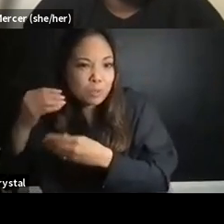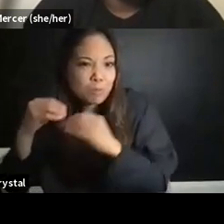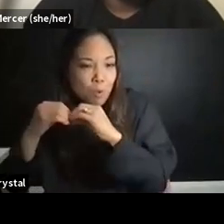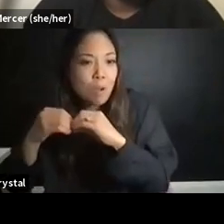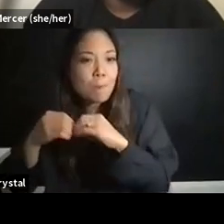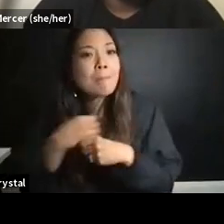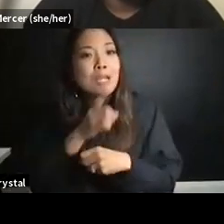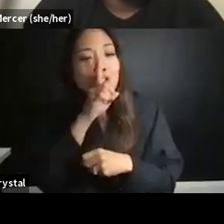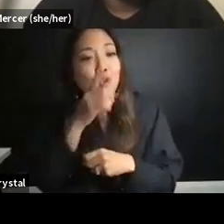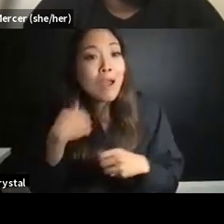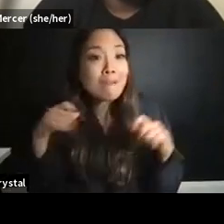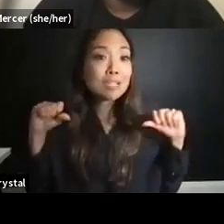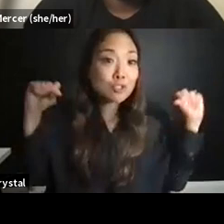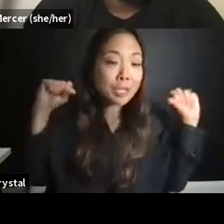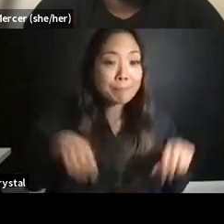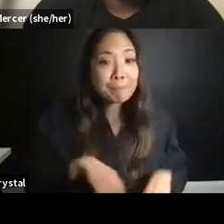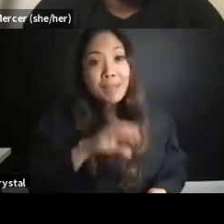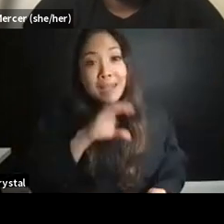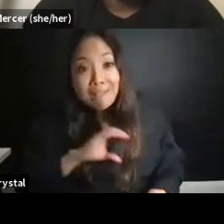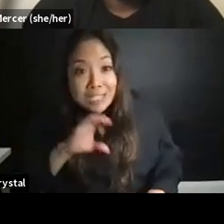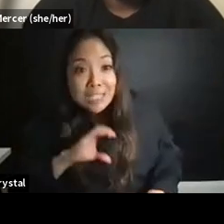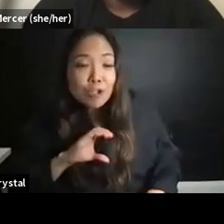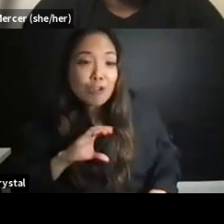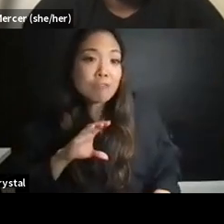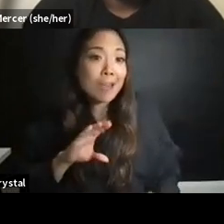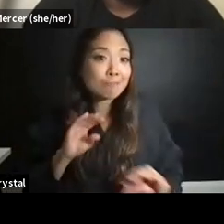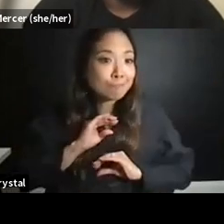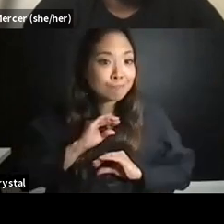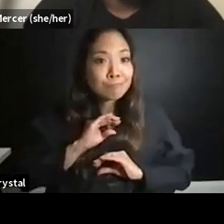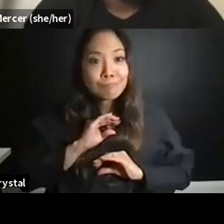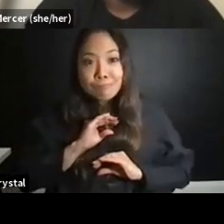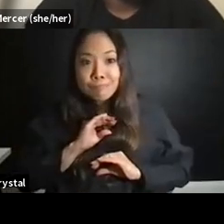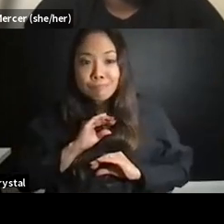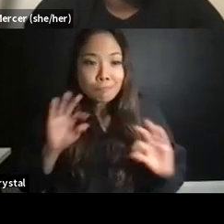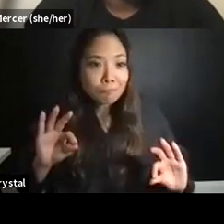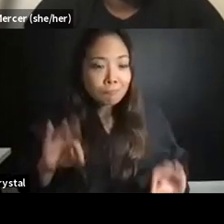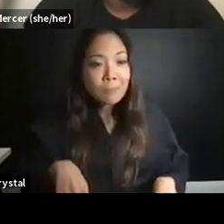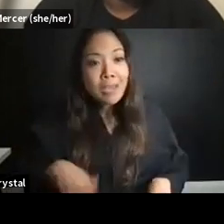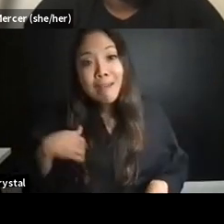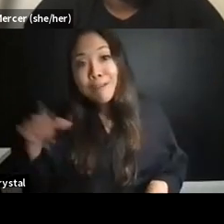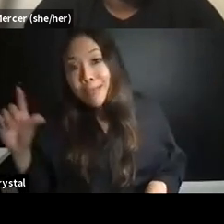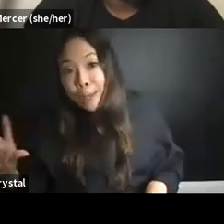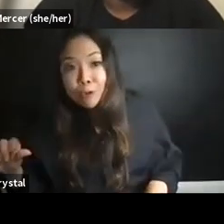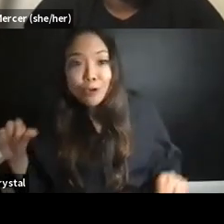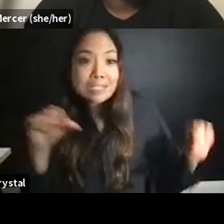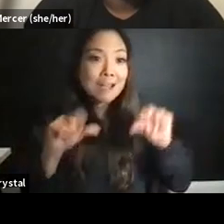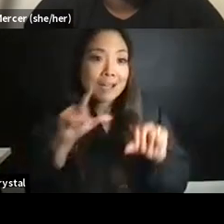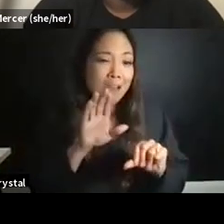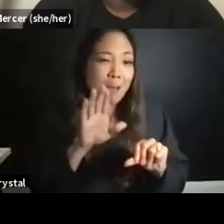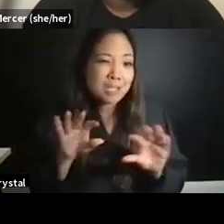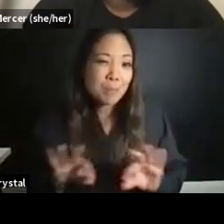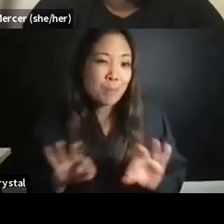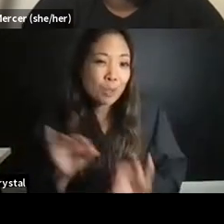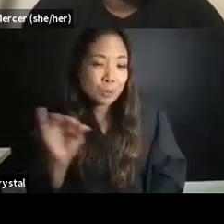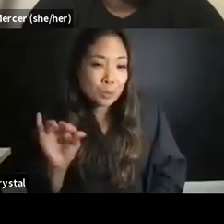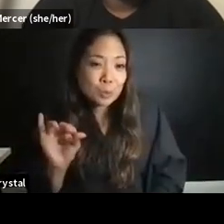have gymnasiums and cafeterias that are adequate and we have libraries and science labs so that's